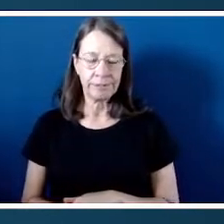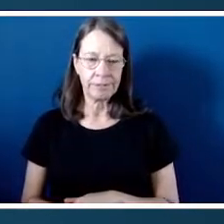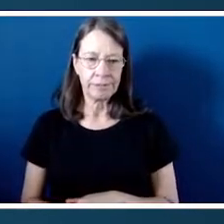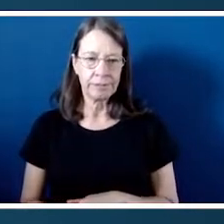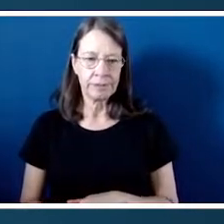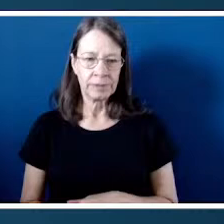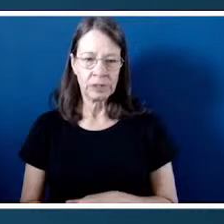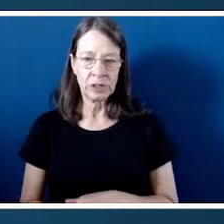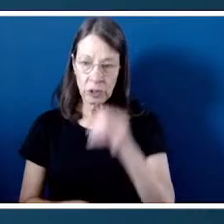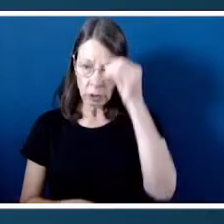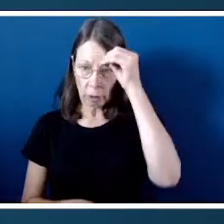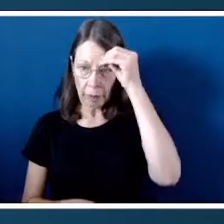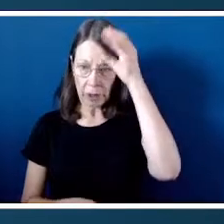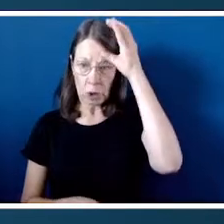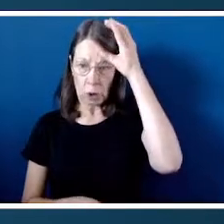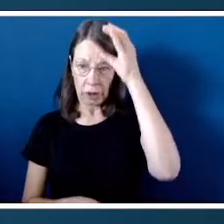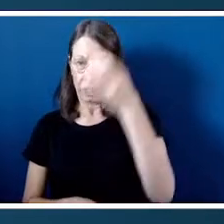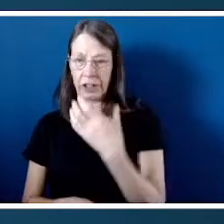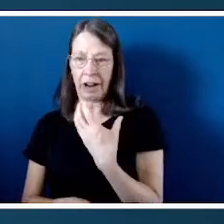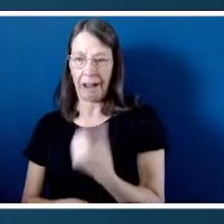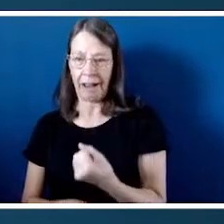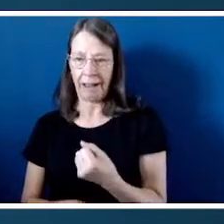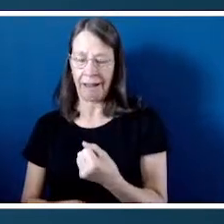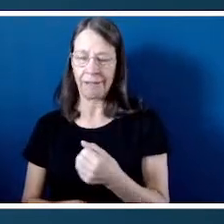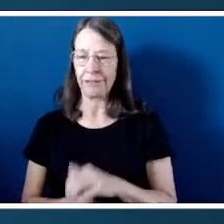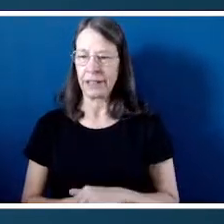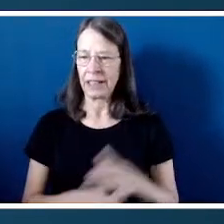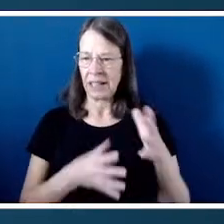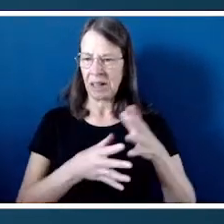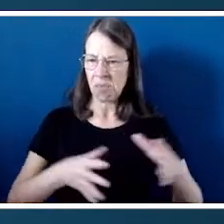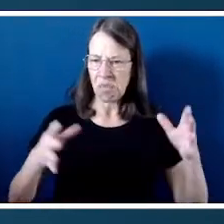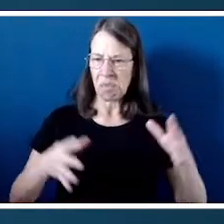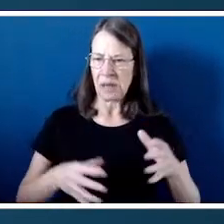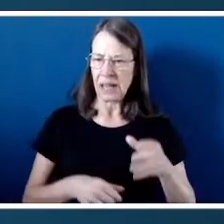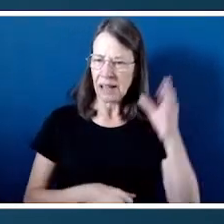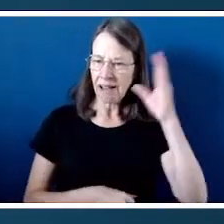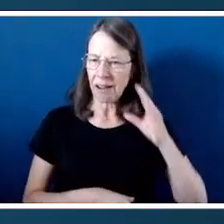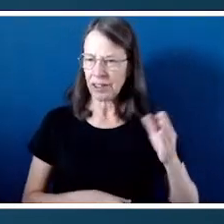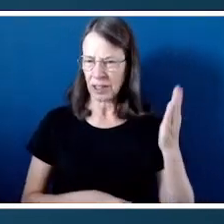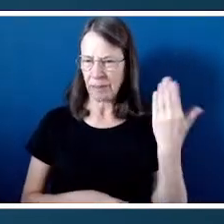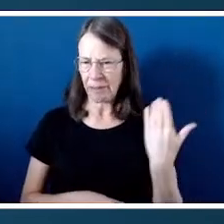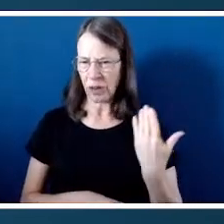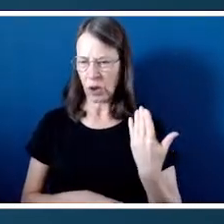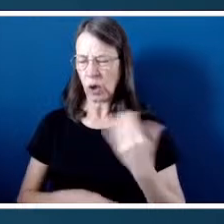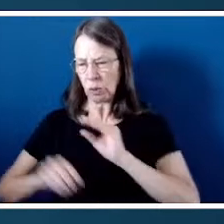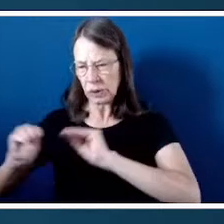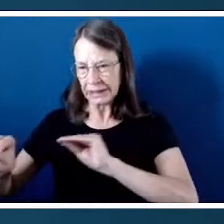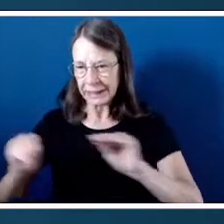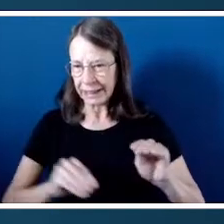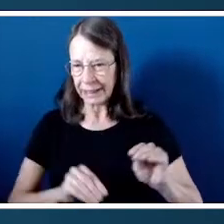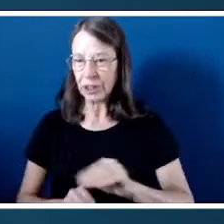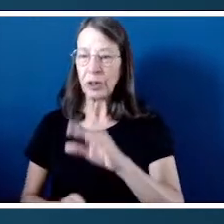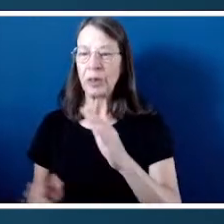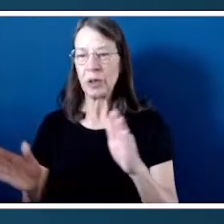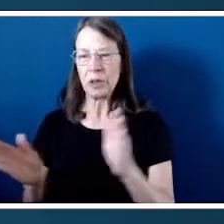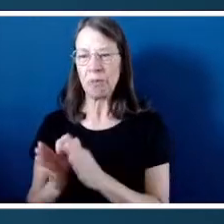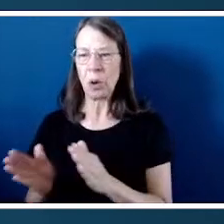be shared with poor developing countries has long gone. And let's keep that era buried.